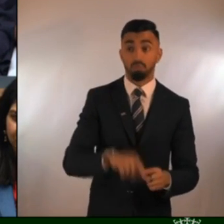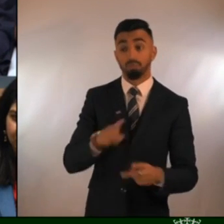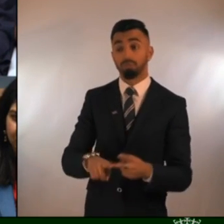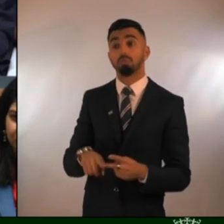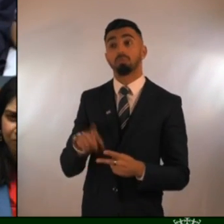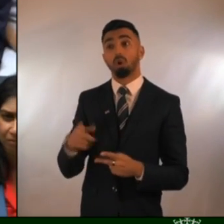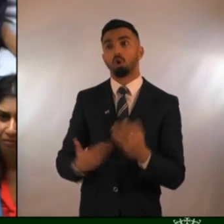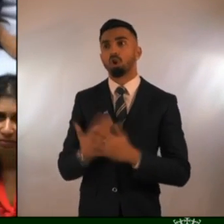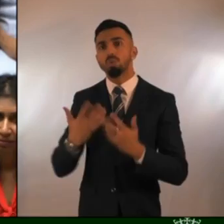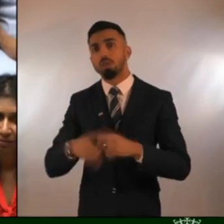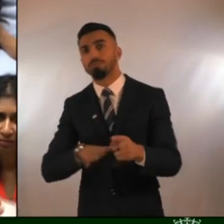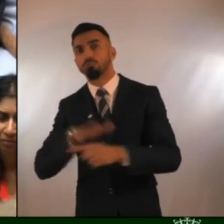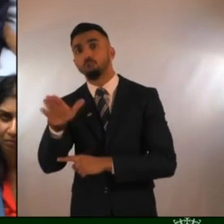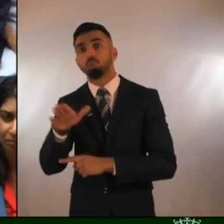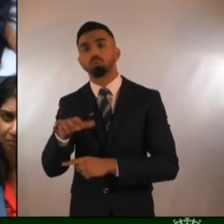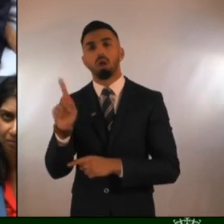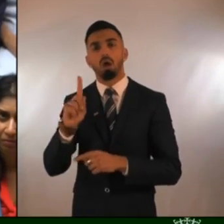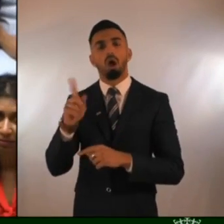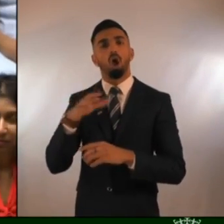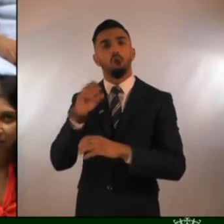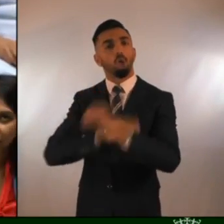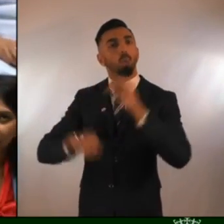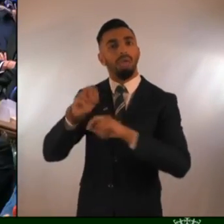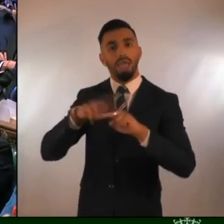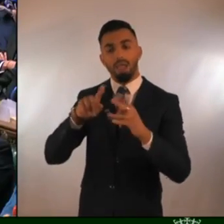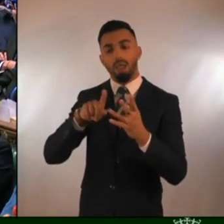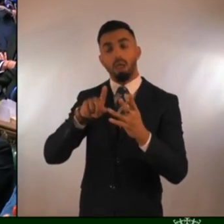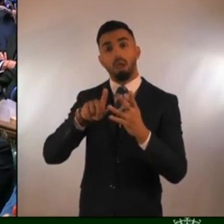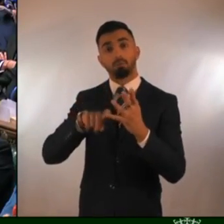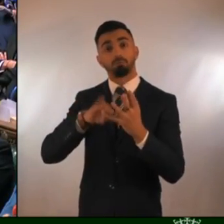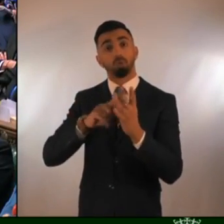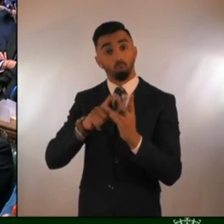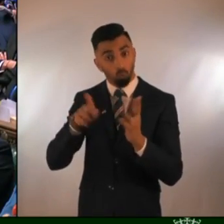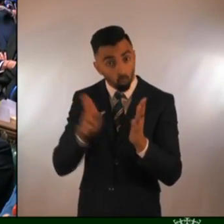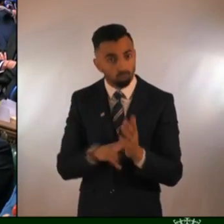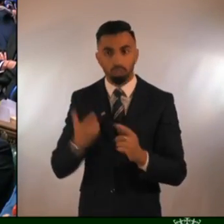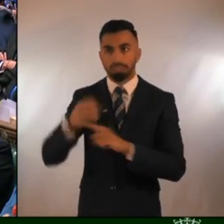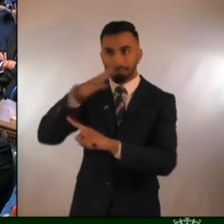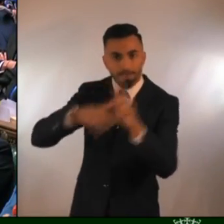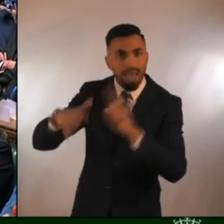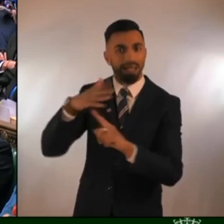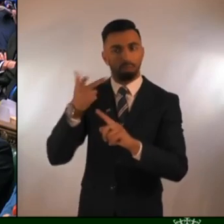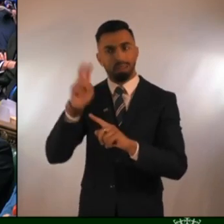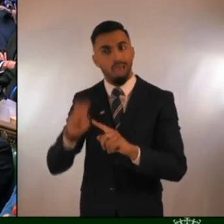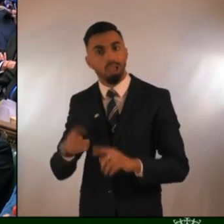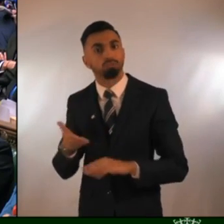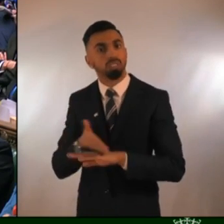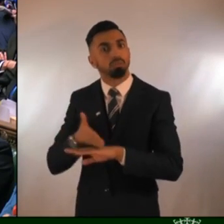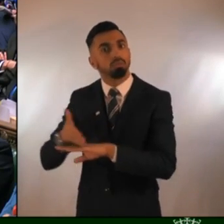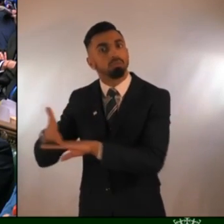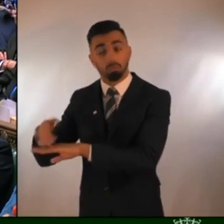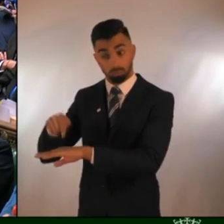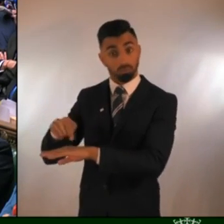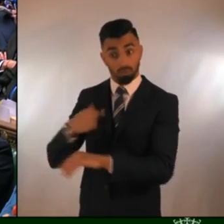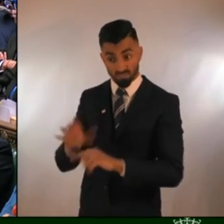million in nuclear fusion, space and electric vehicles. And as we invest in ideas, we're also changing the way we